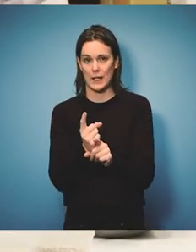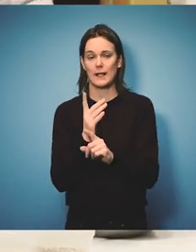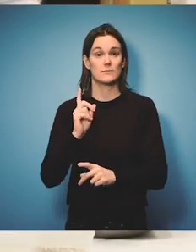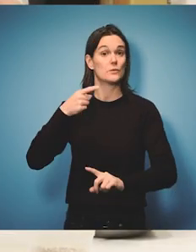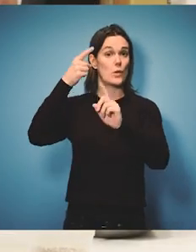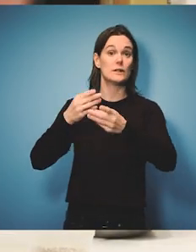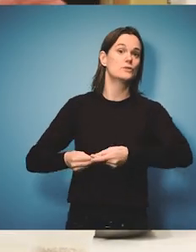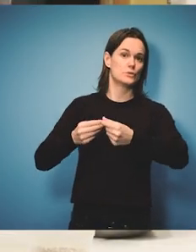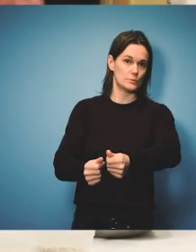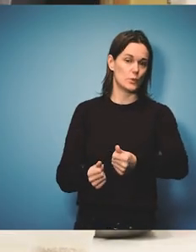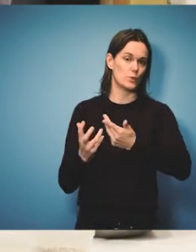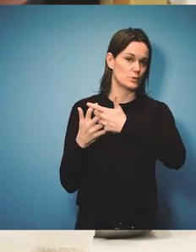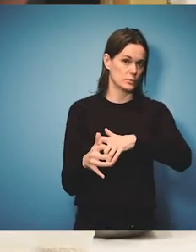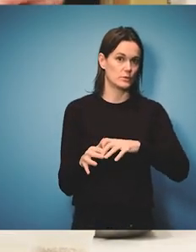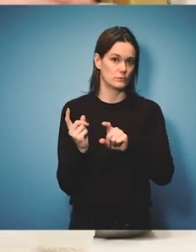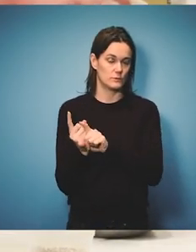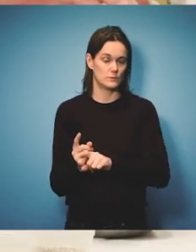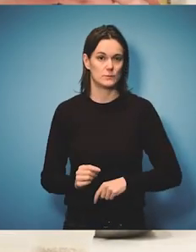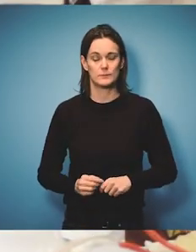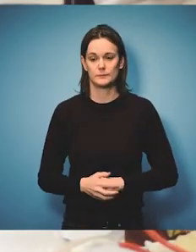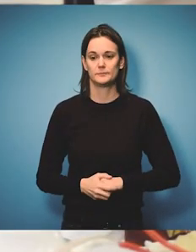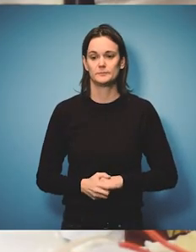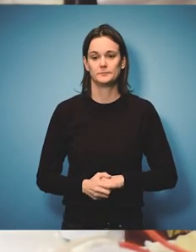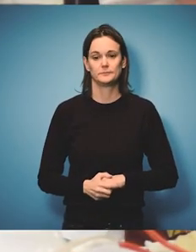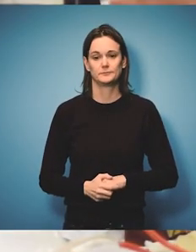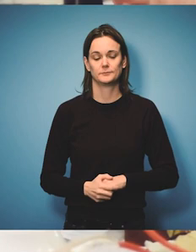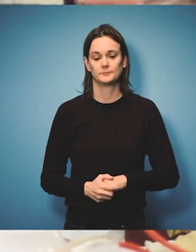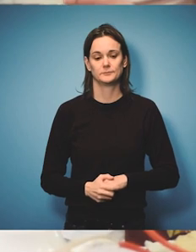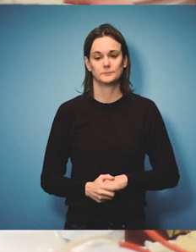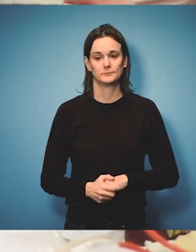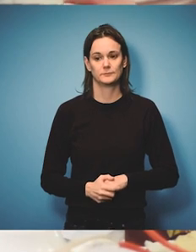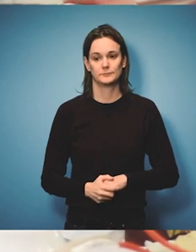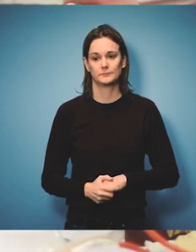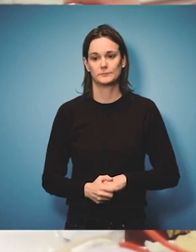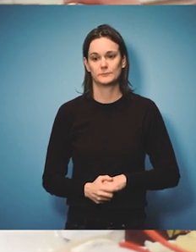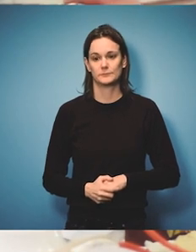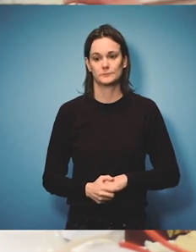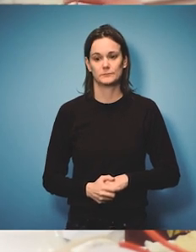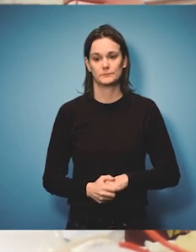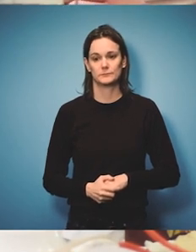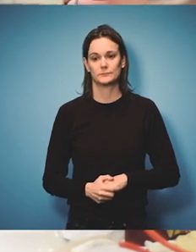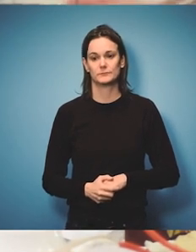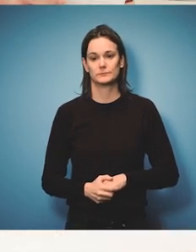one. My goal is to just get a nice smooth batter. My last wet ingredients,